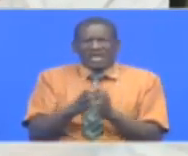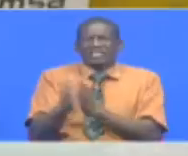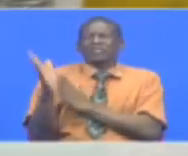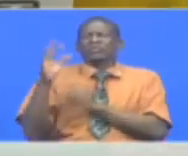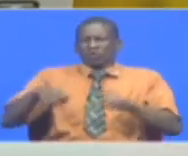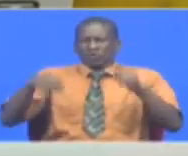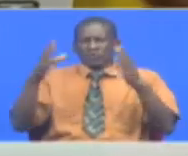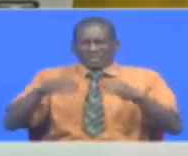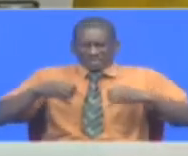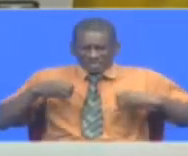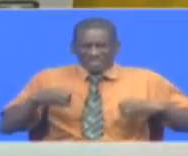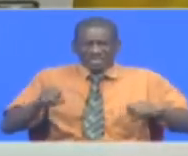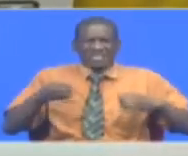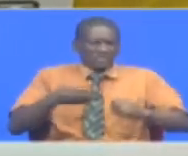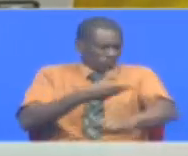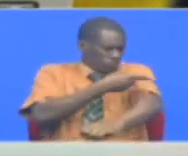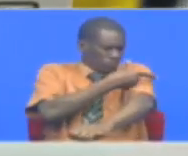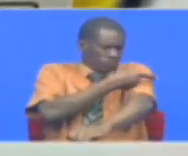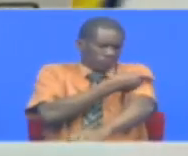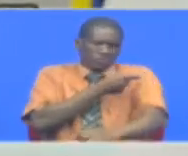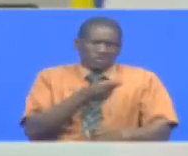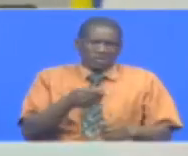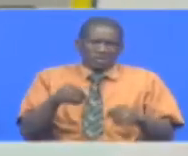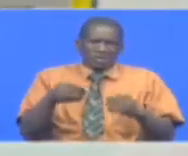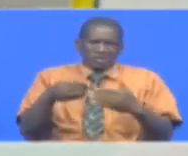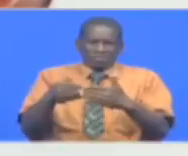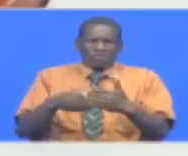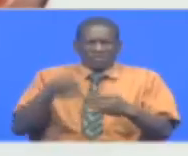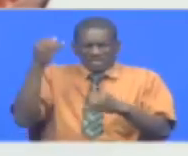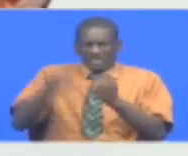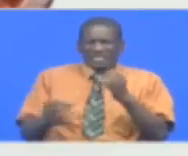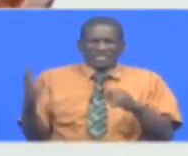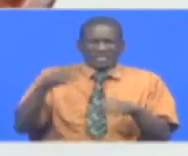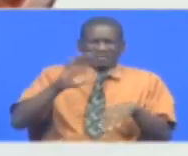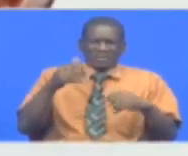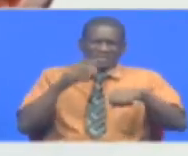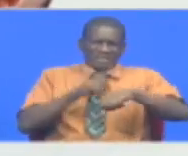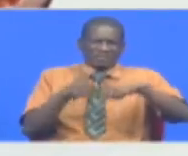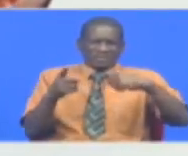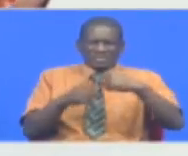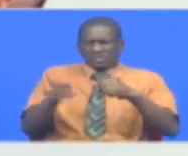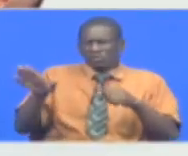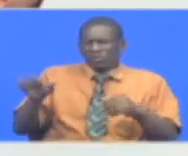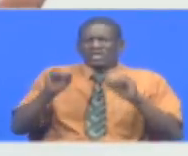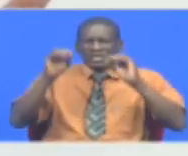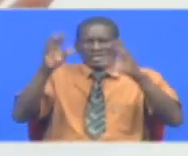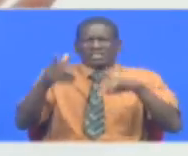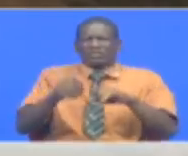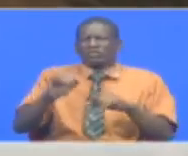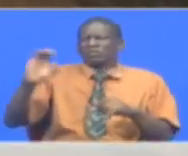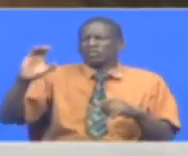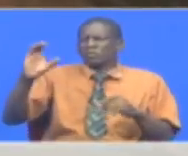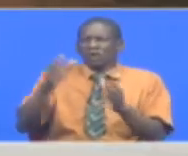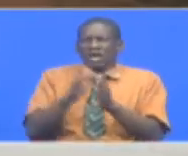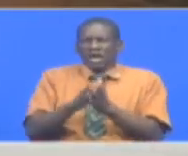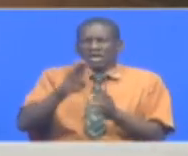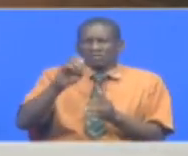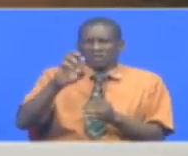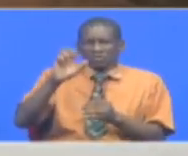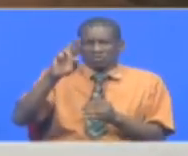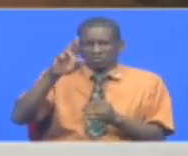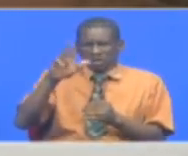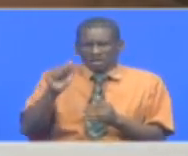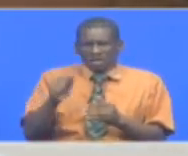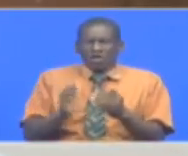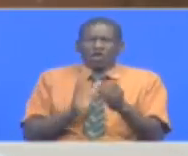tried to beat the deadline issued. As early as 6 a.m., teachers from as far as Chemolingot and Barwesa, both over